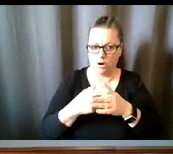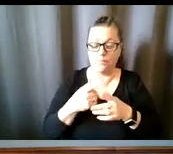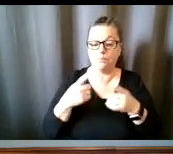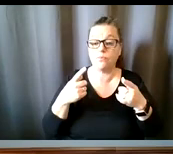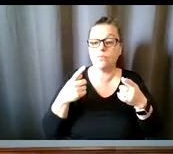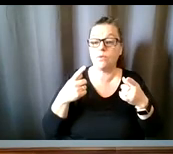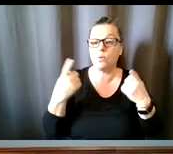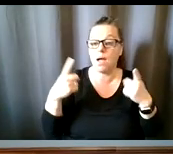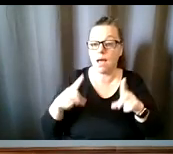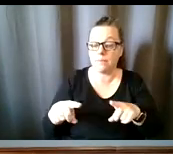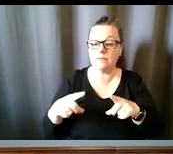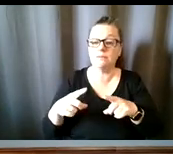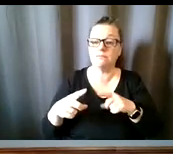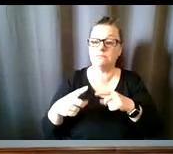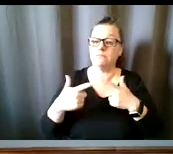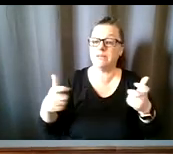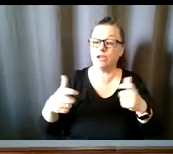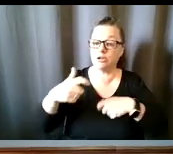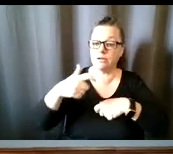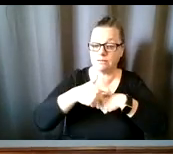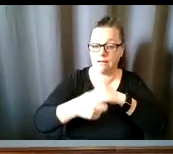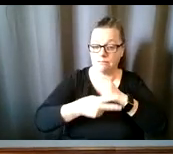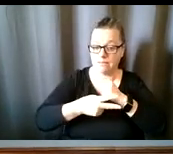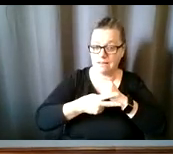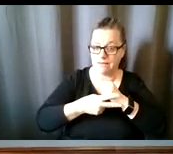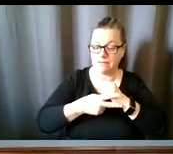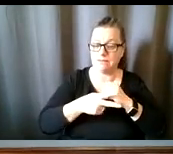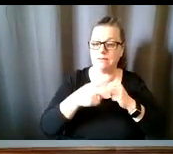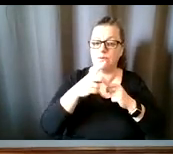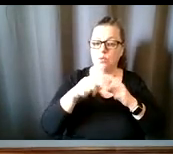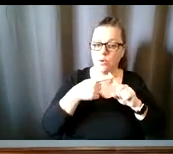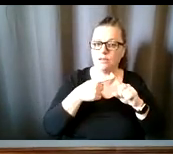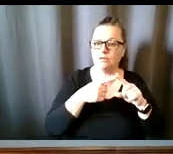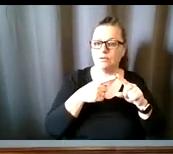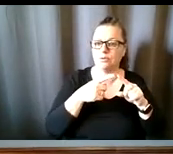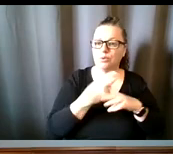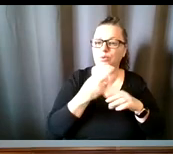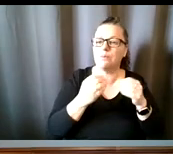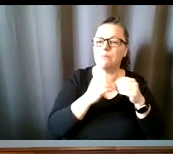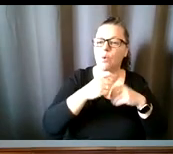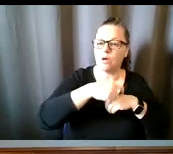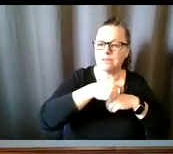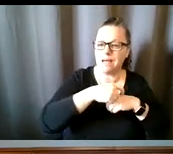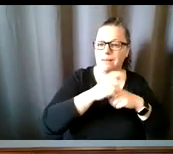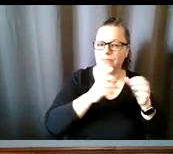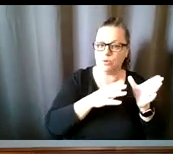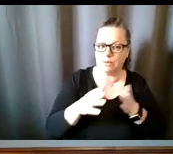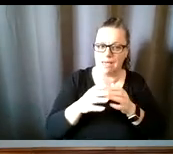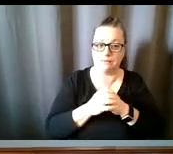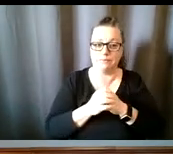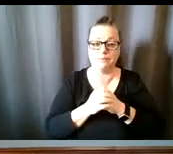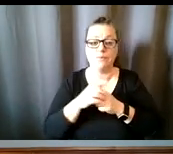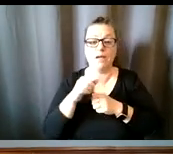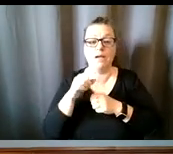end up having a greater time savings by taking more time to plan, which is why I like to use the Pdca cycle, what you see on the right or the left-hand side